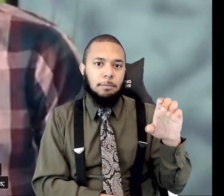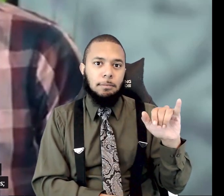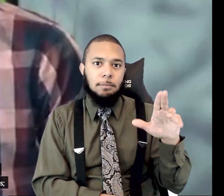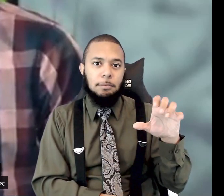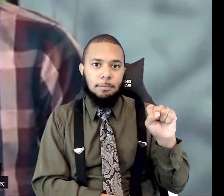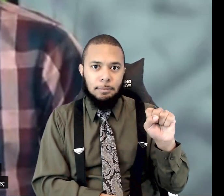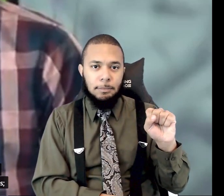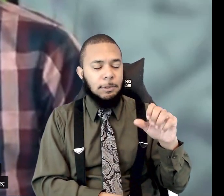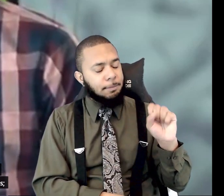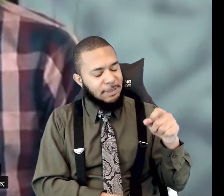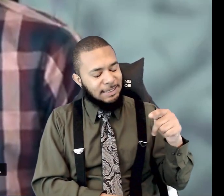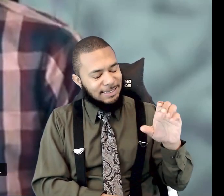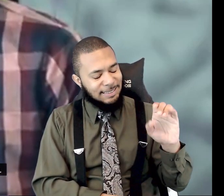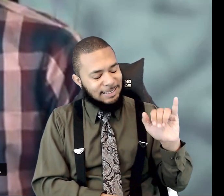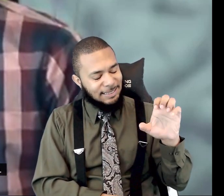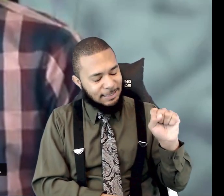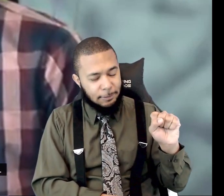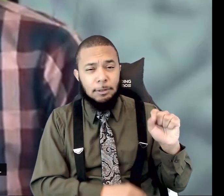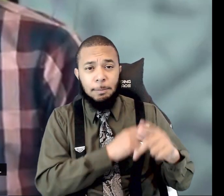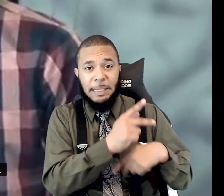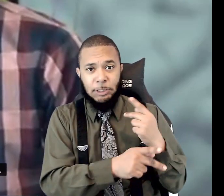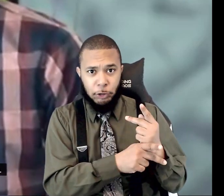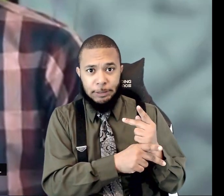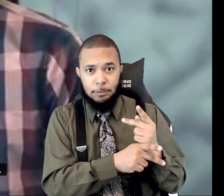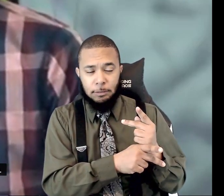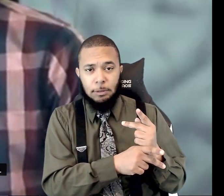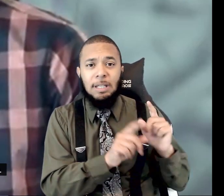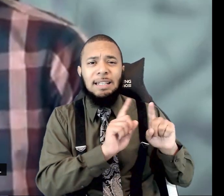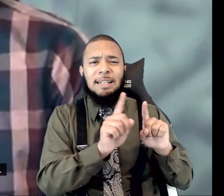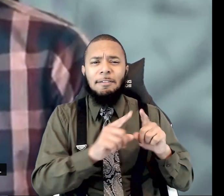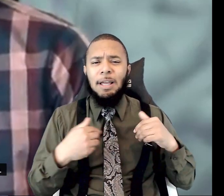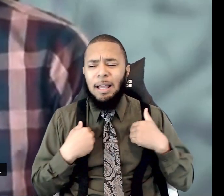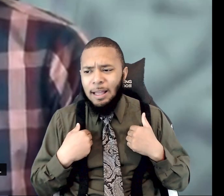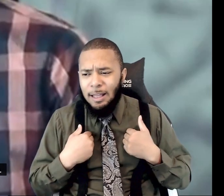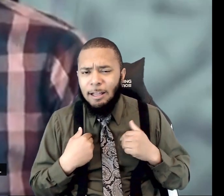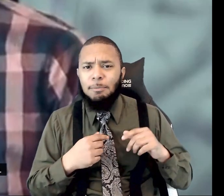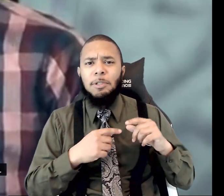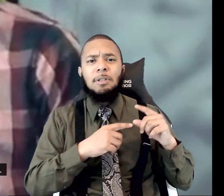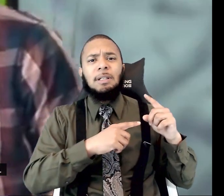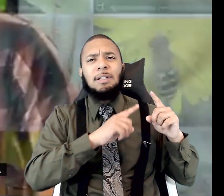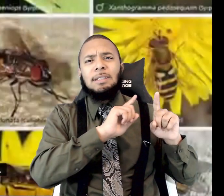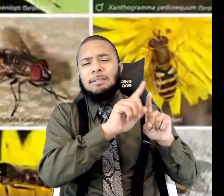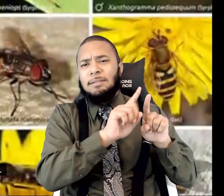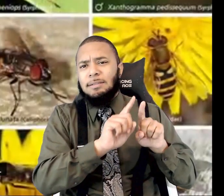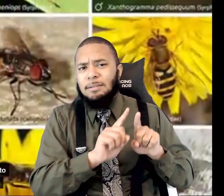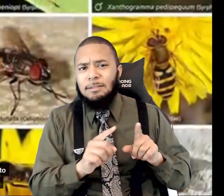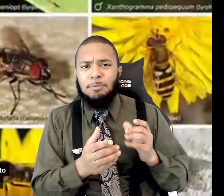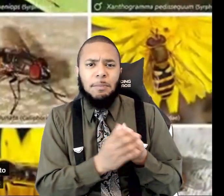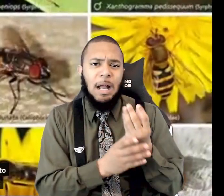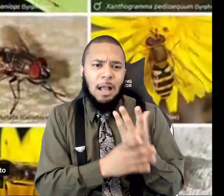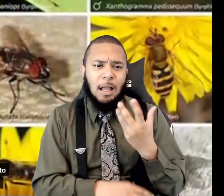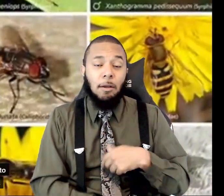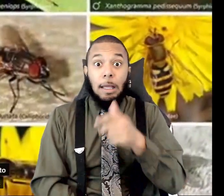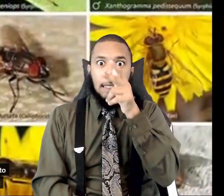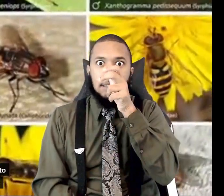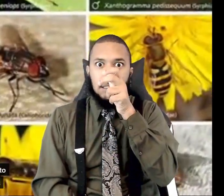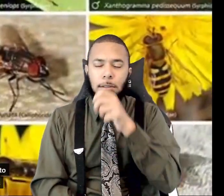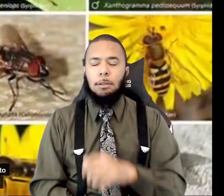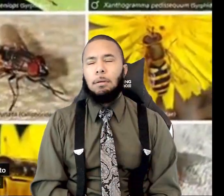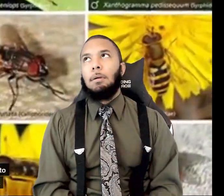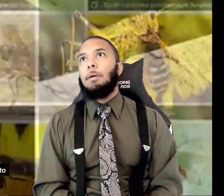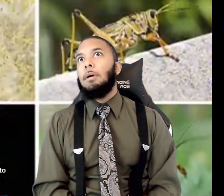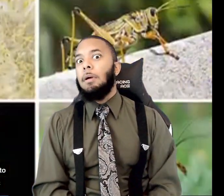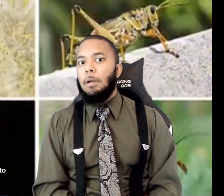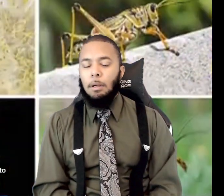these different species of animals, all these different species of plants. If you look at insects alone, right, we've identified close